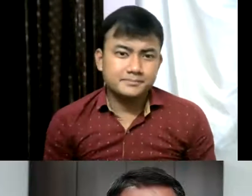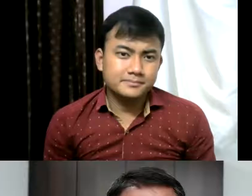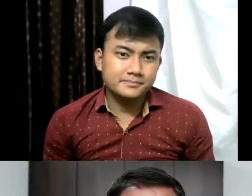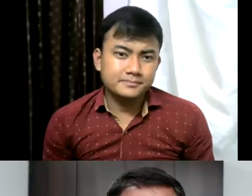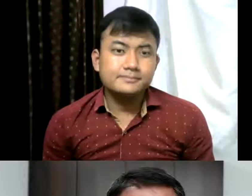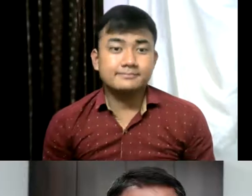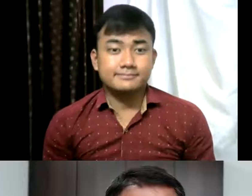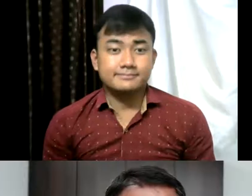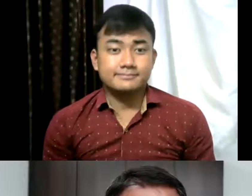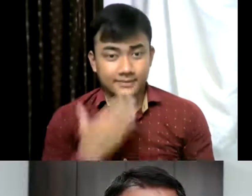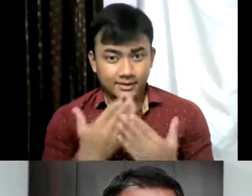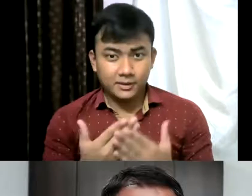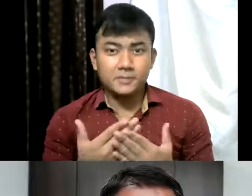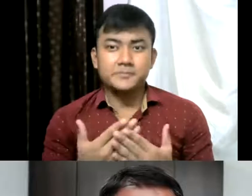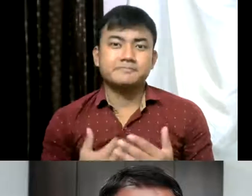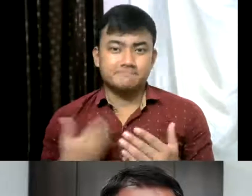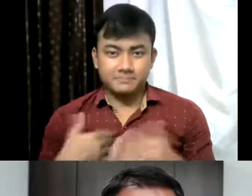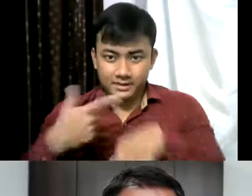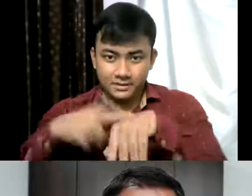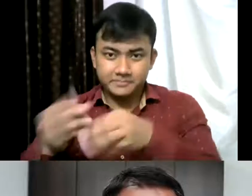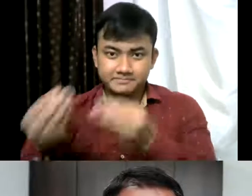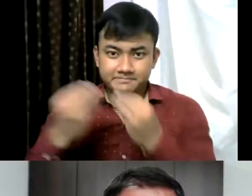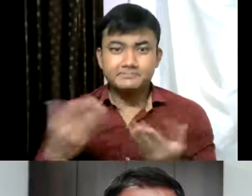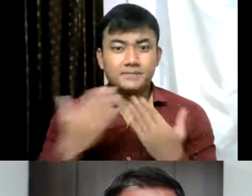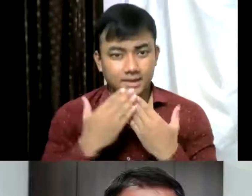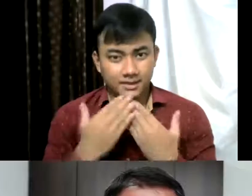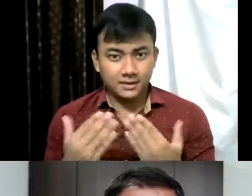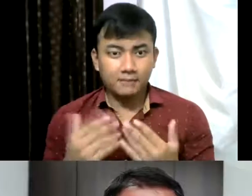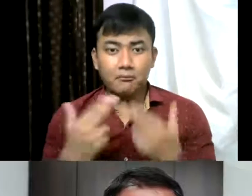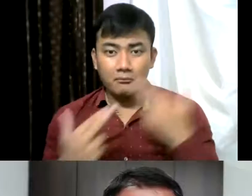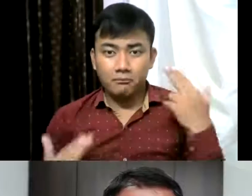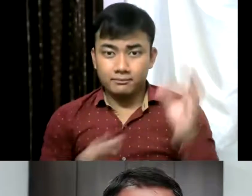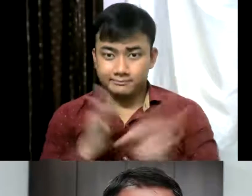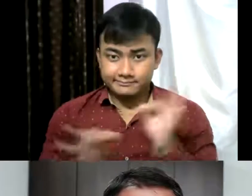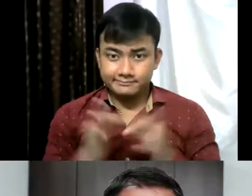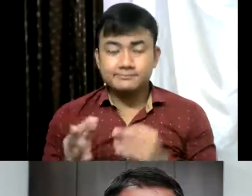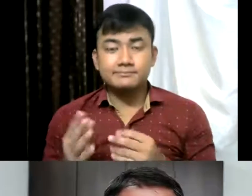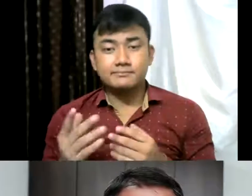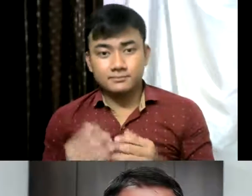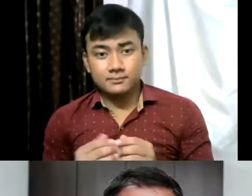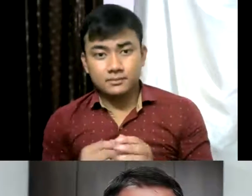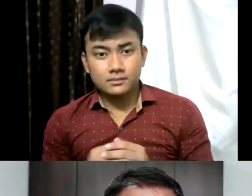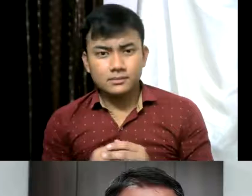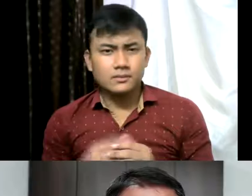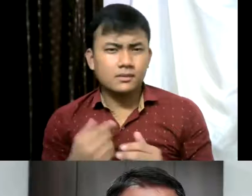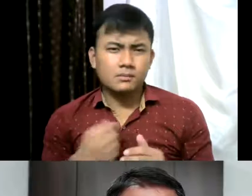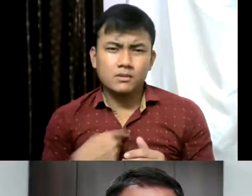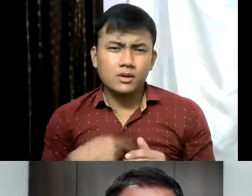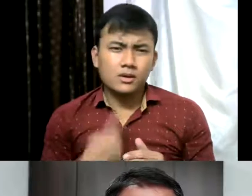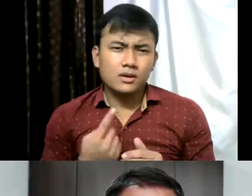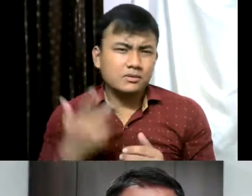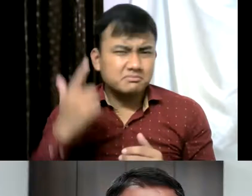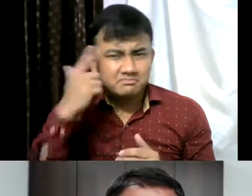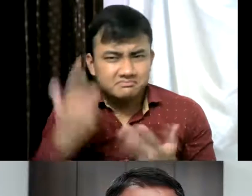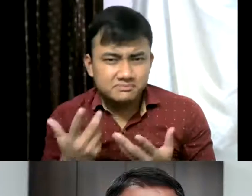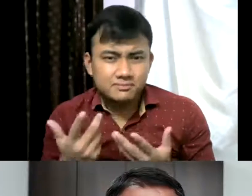Thank you so much, Smita, and thank you, Ankit, for starting off so beautifully and laying out I was more thinking in terms of